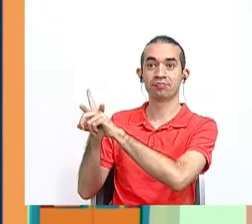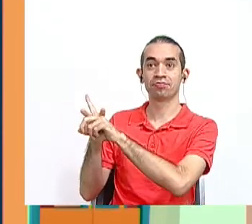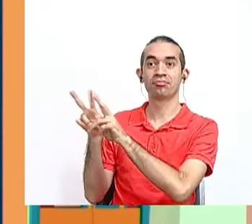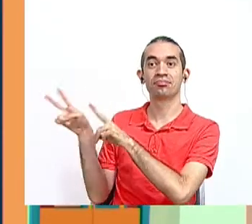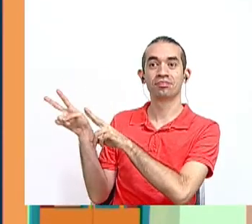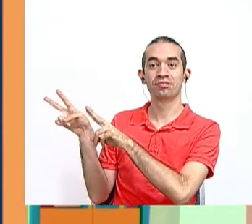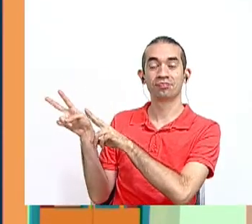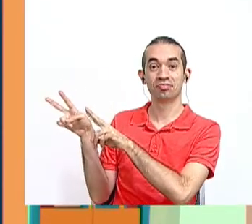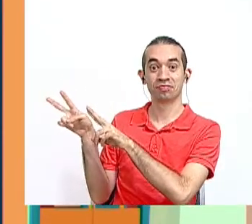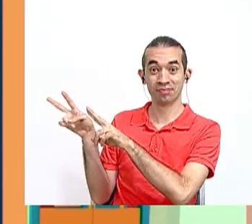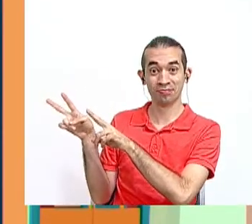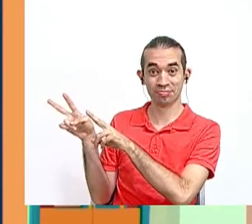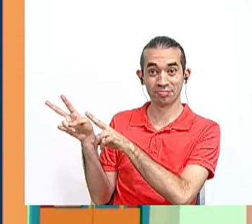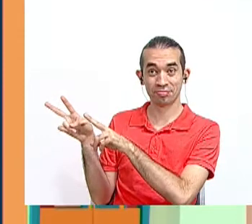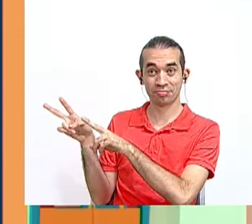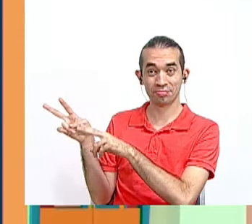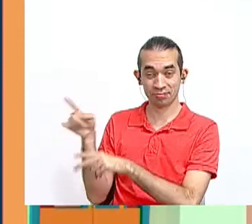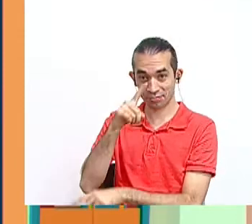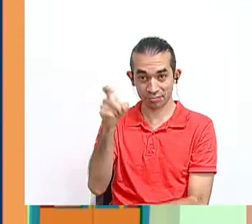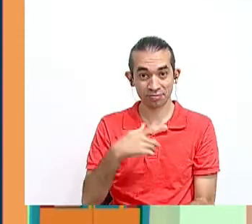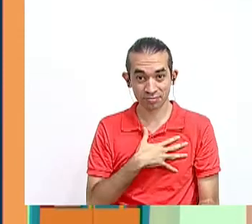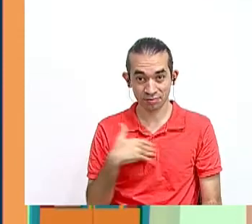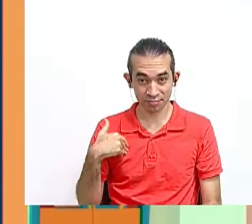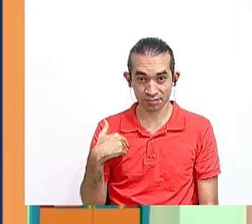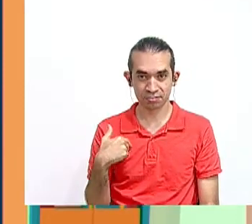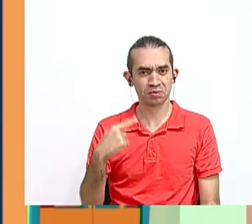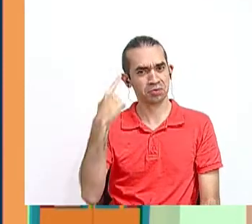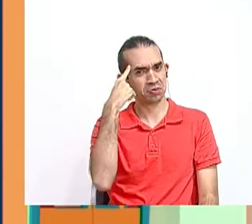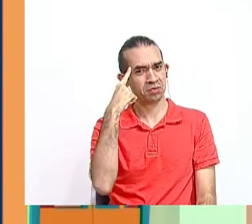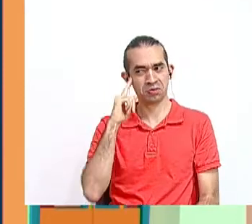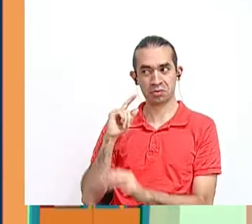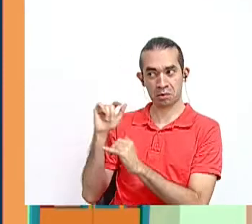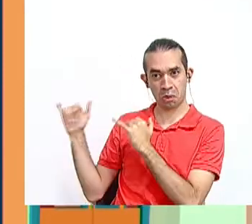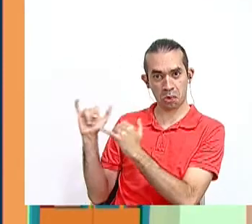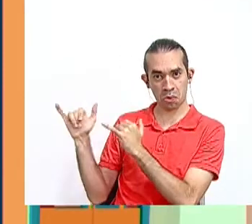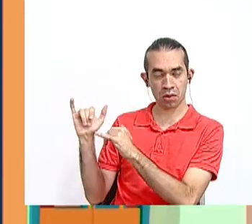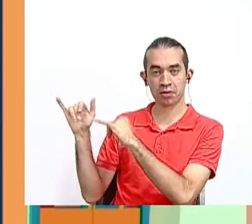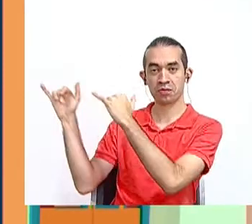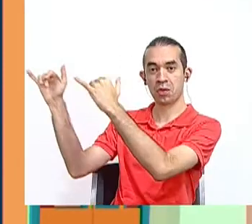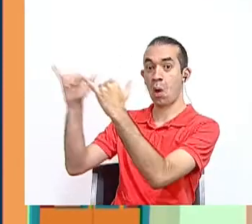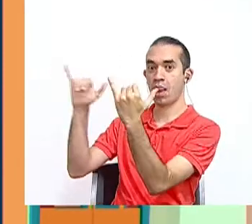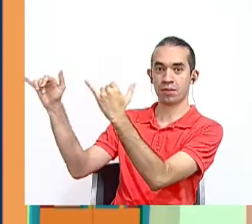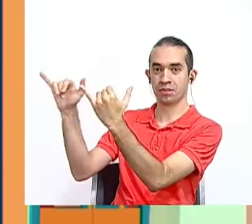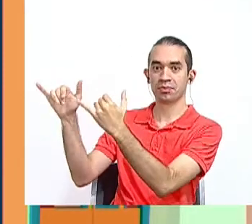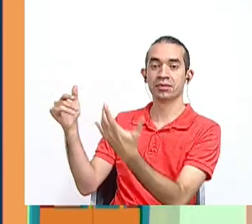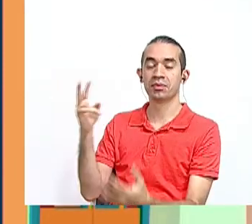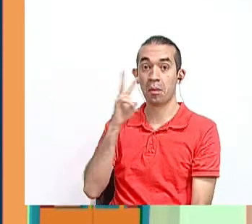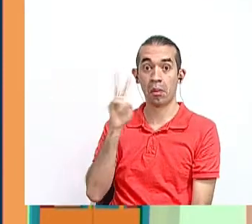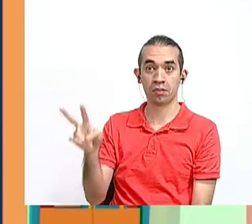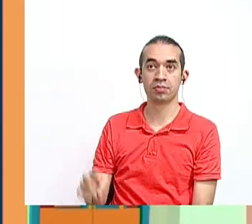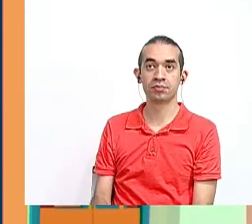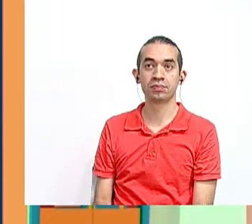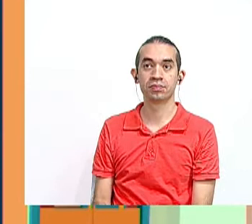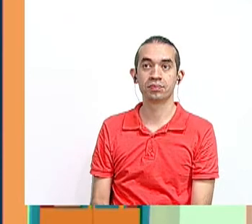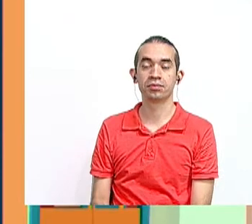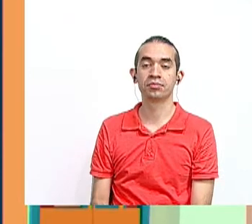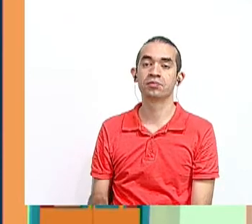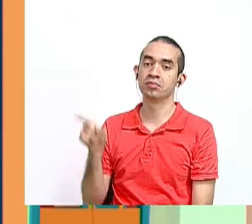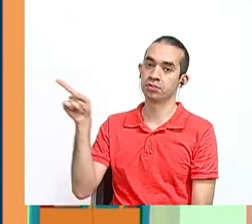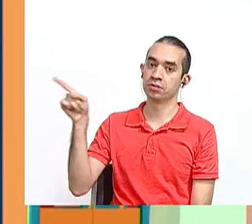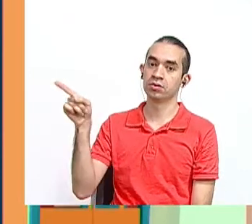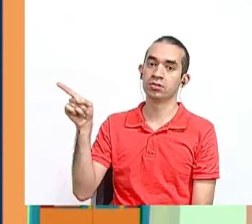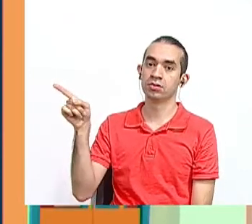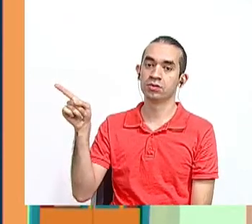So you see that avatar? Do you like it? Do you think we look alike? Look at us. Well, in this case, he is